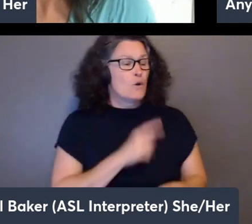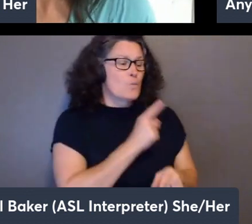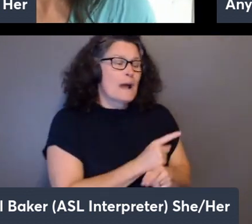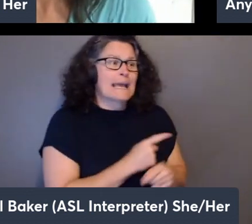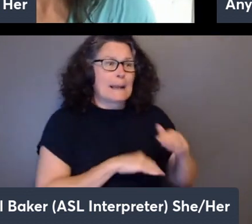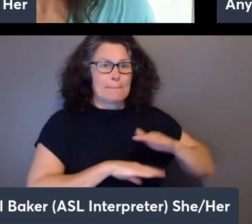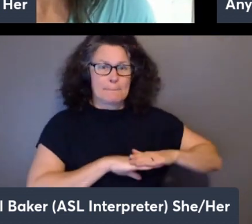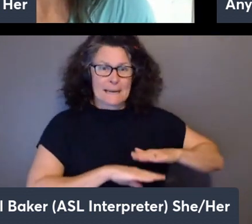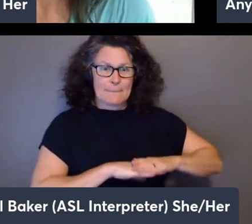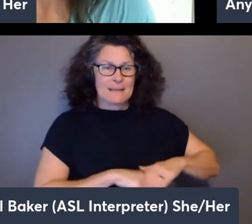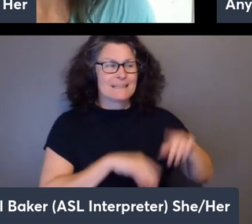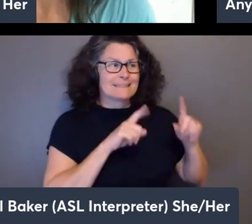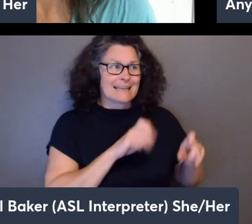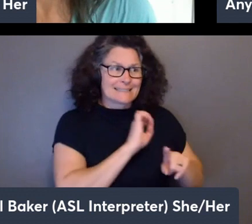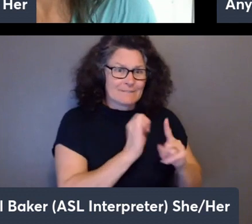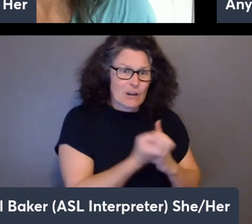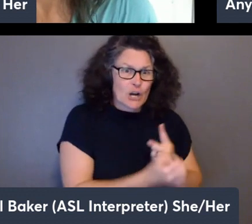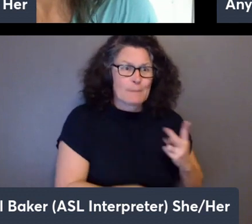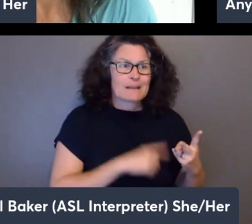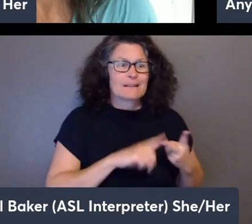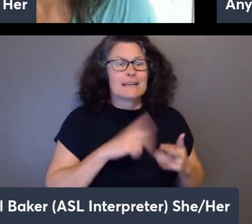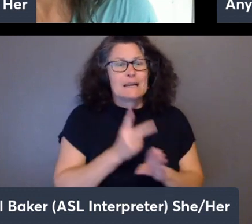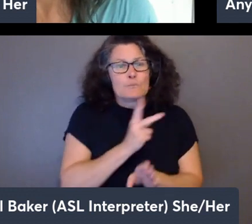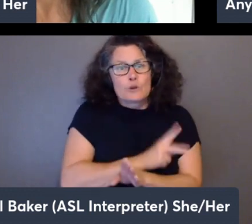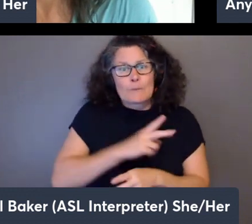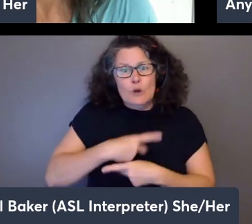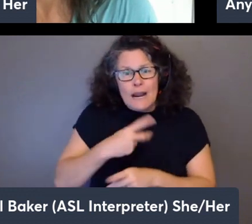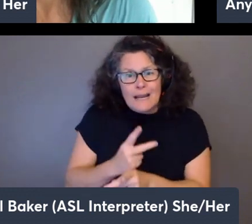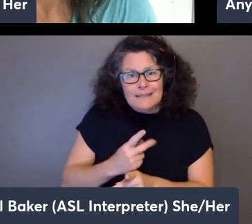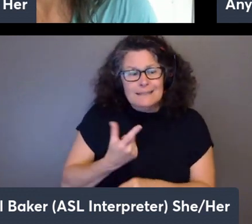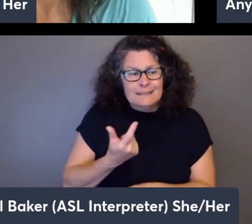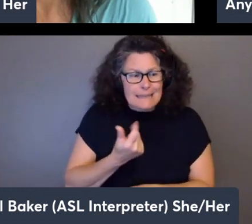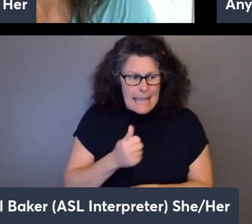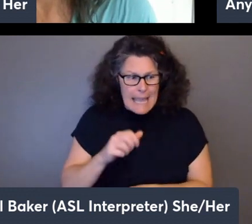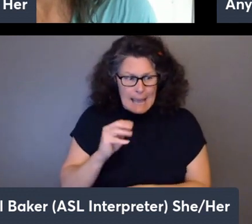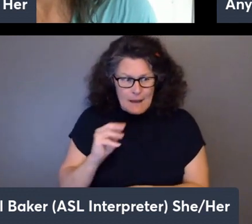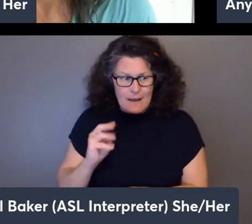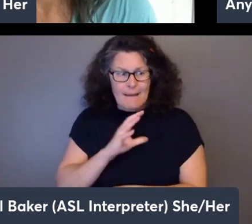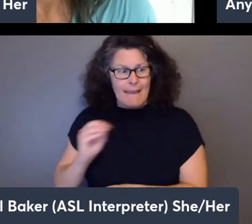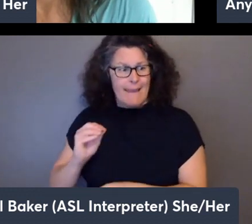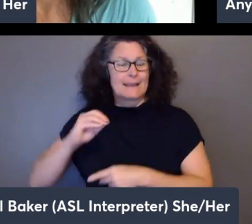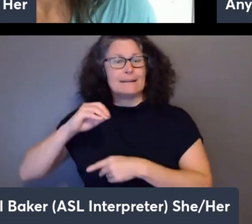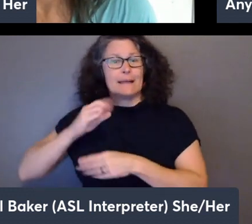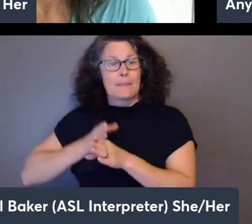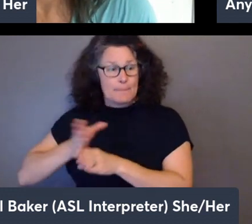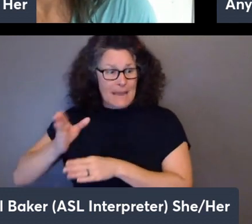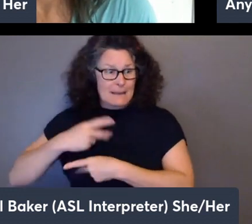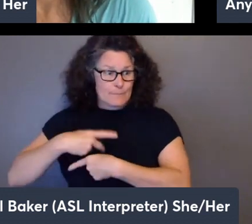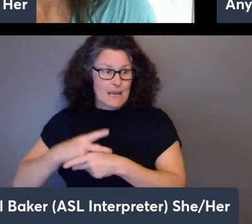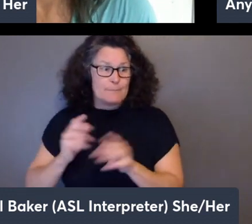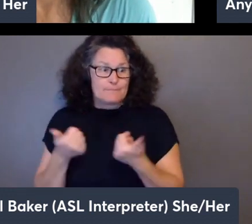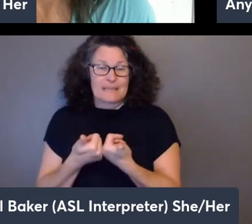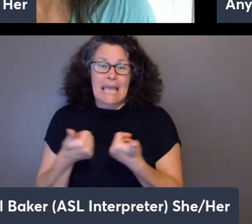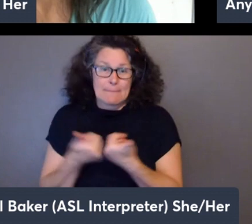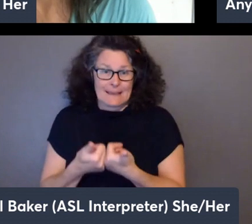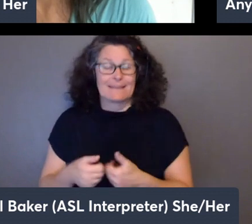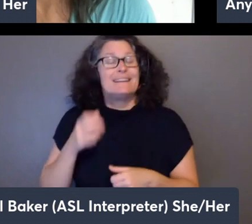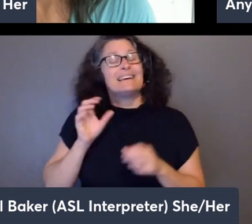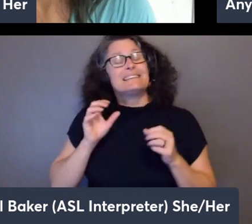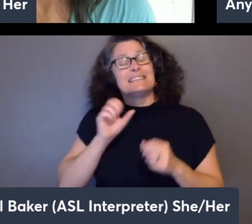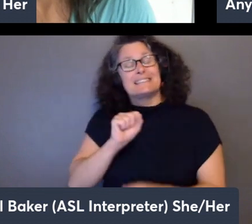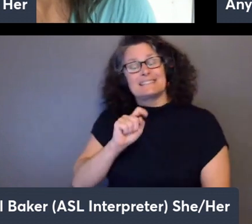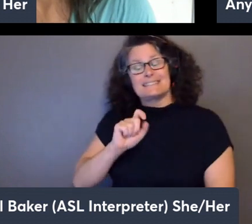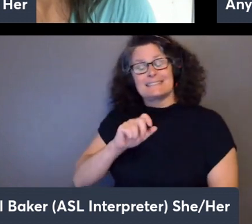need a test environment, maybe pre-prod or gamma environment, and prod. StackSets can help here, right?